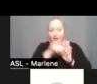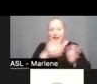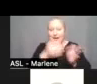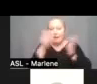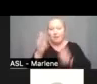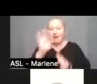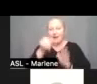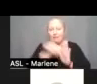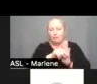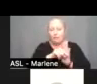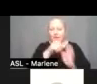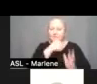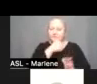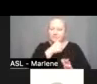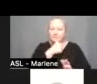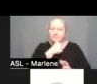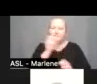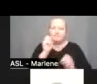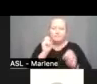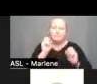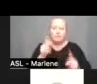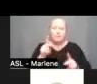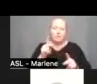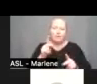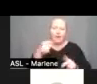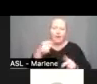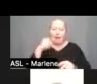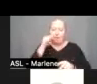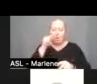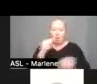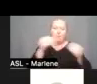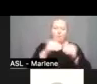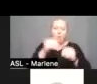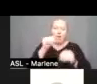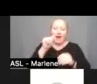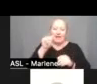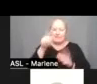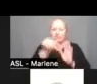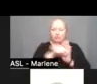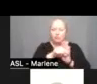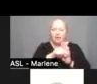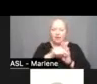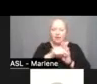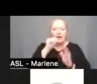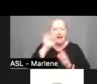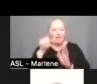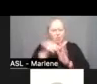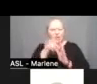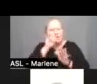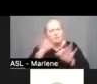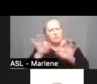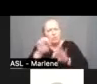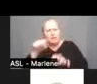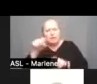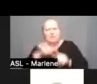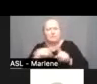yeah okay yeah no i mean i'm looking more at the the sixth grade i think um not that eighth grade isn't important it is but i know that